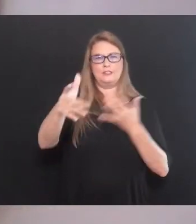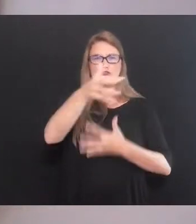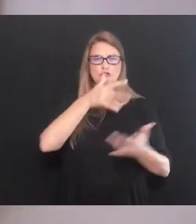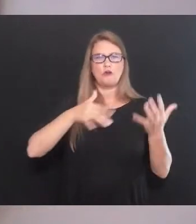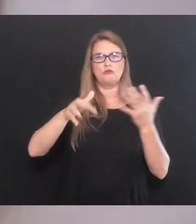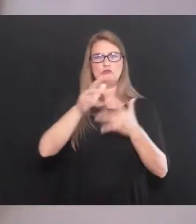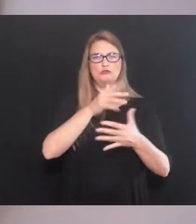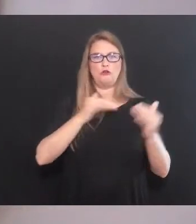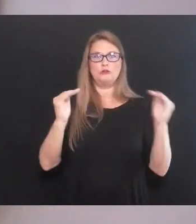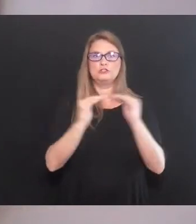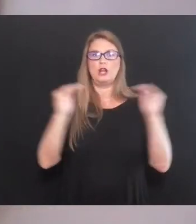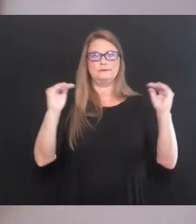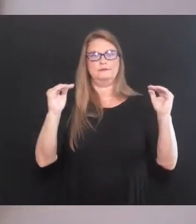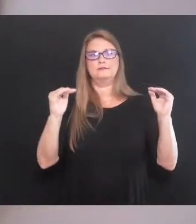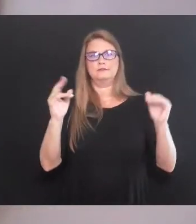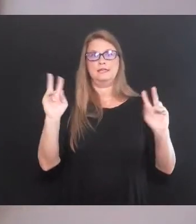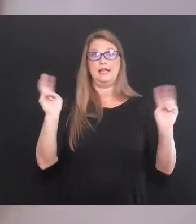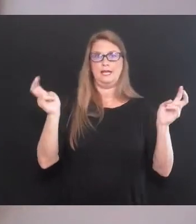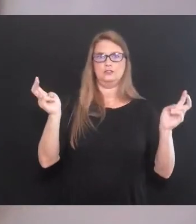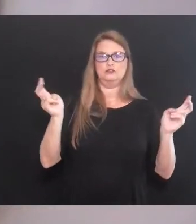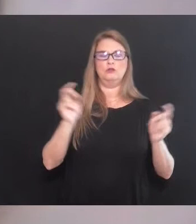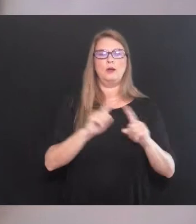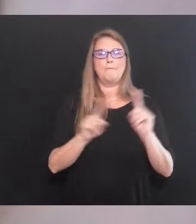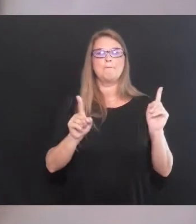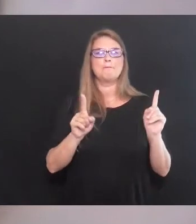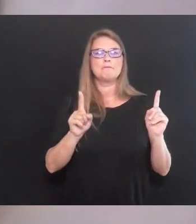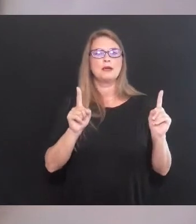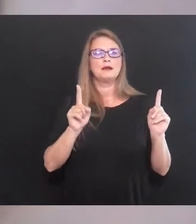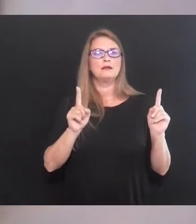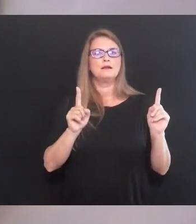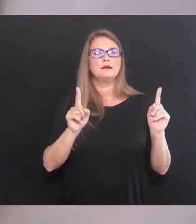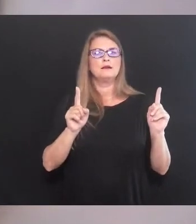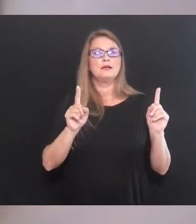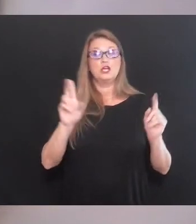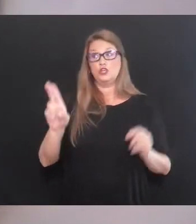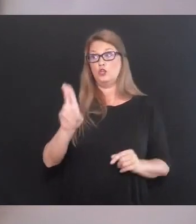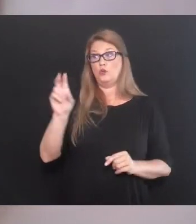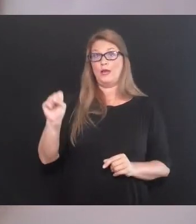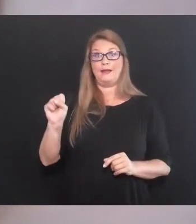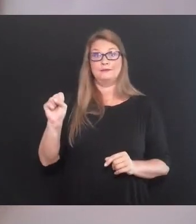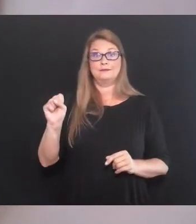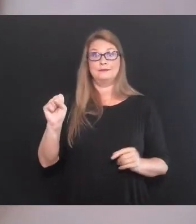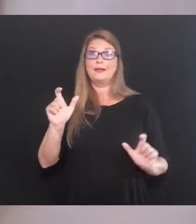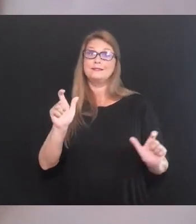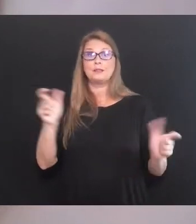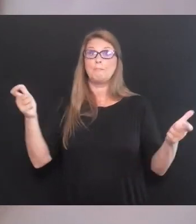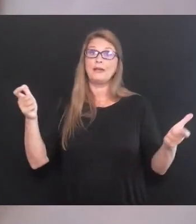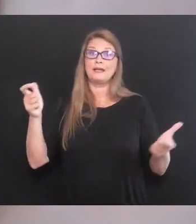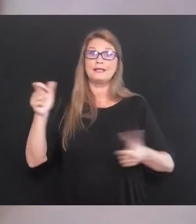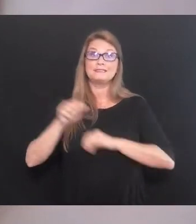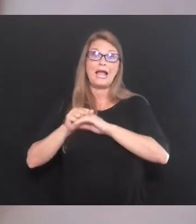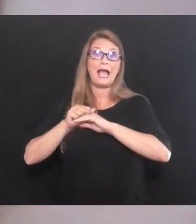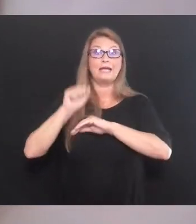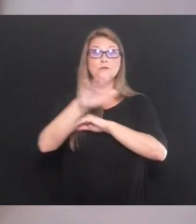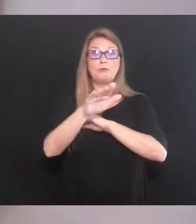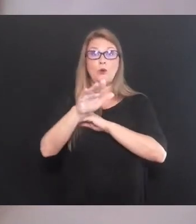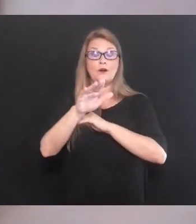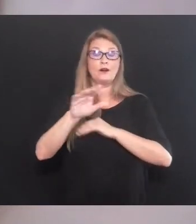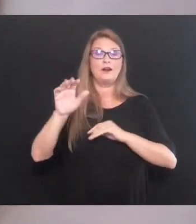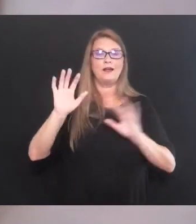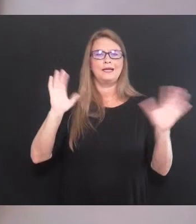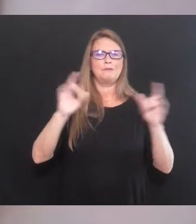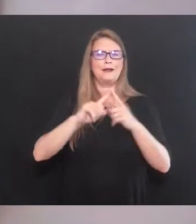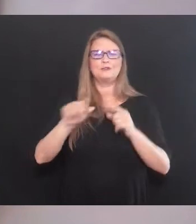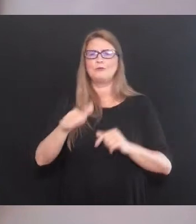justice issue. But my understanding is the United States is the biggest exporter of vaccines to the rest of the world than any other country as